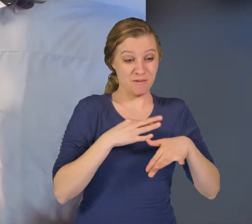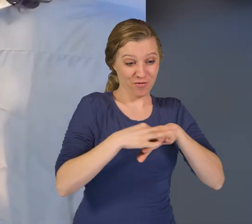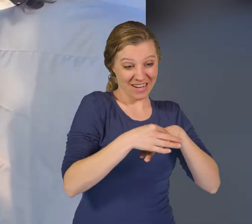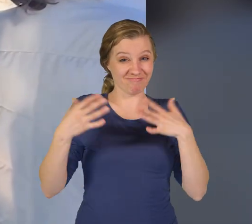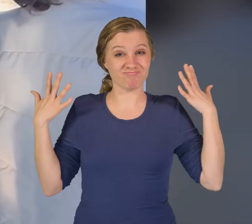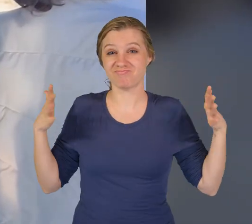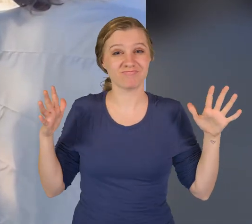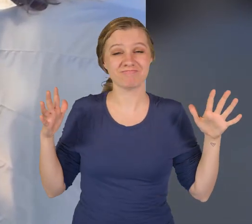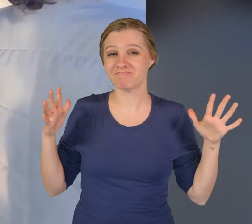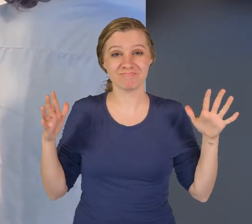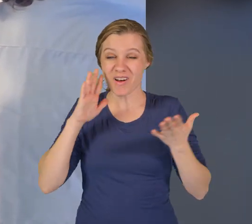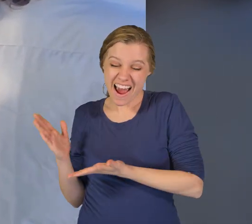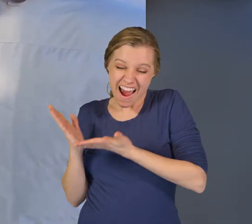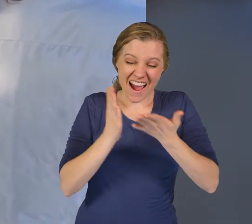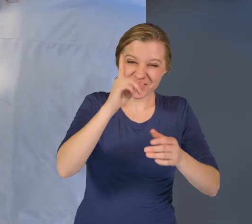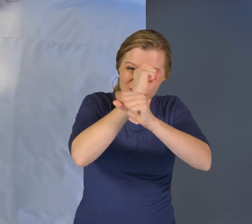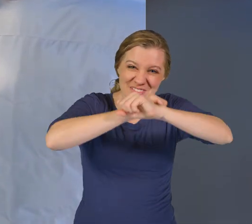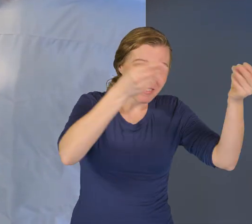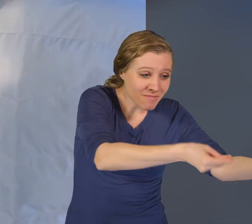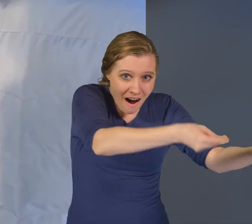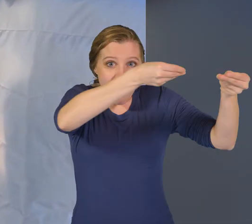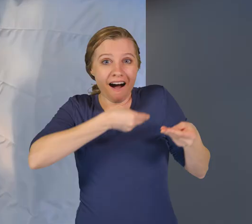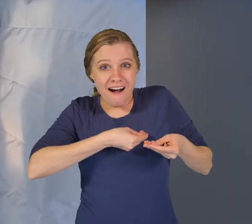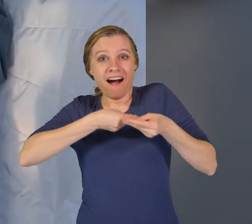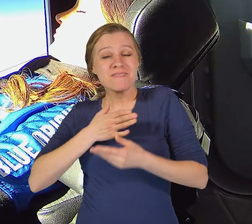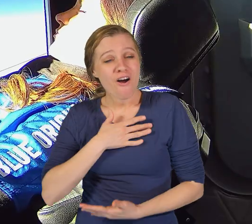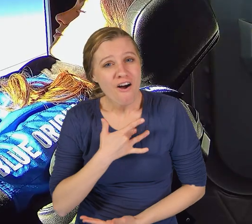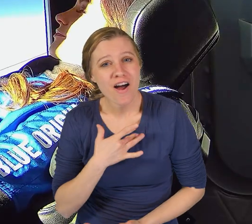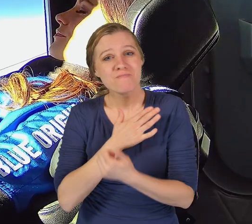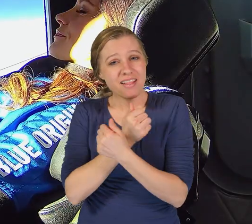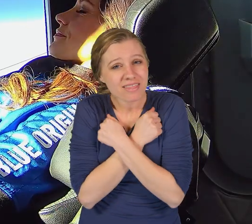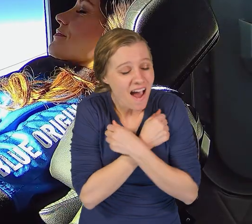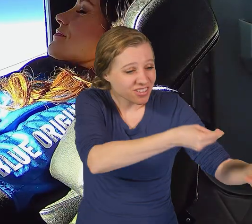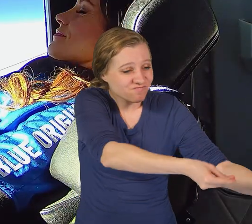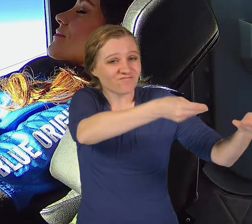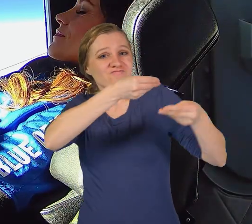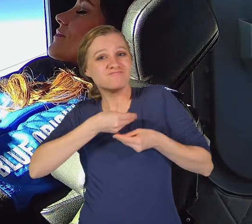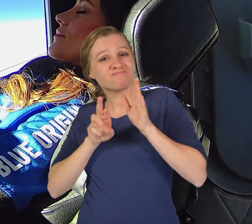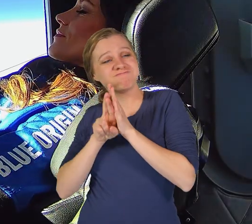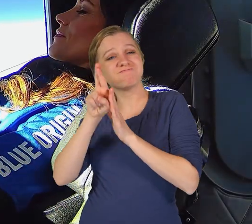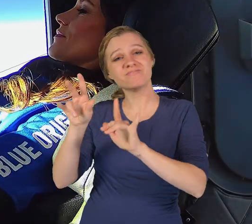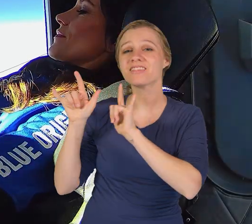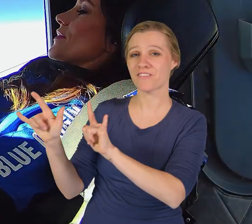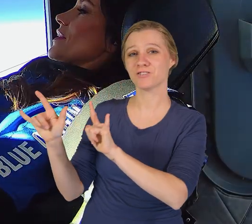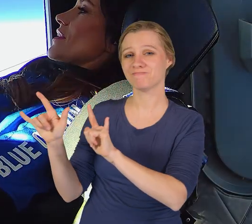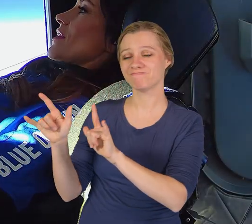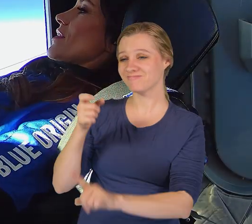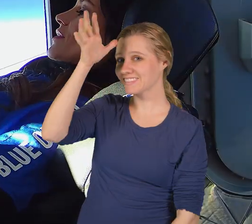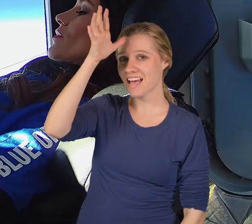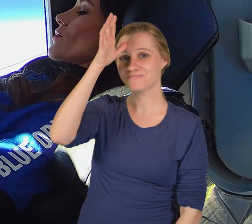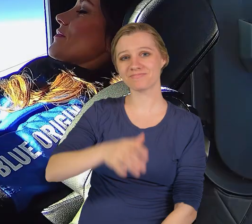just be carrying my ring into the stars. You'll also be carrying my dreams, my heart, and all my love with you. I love